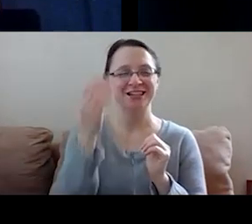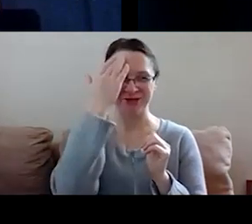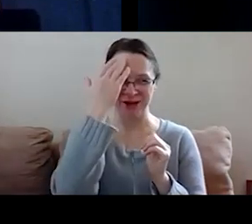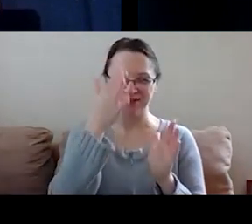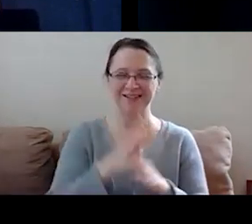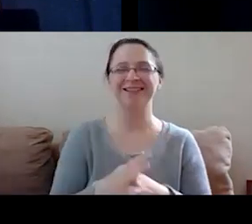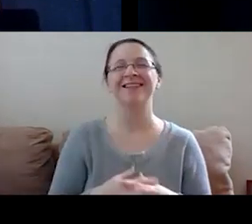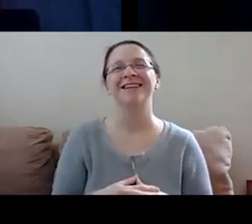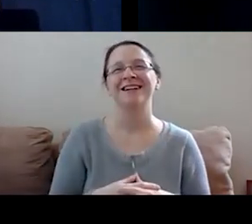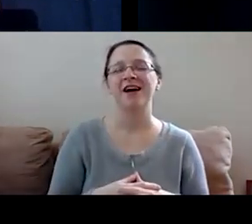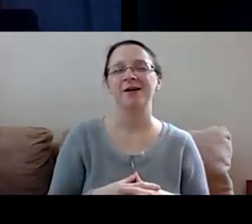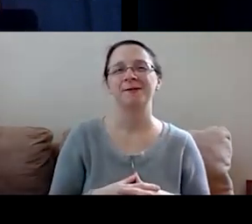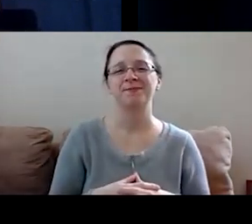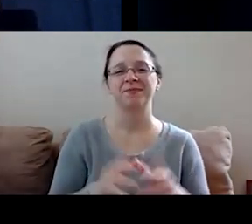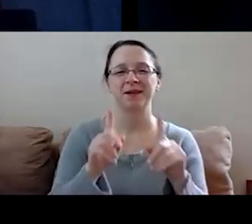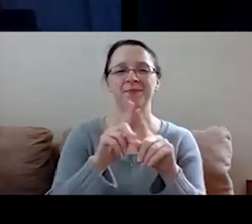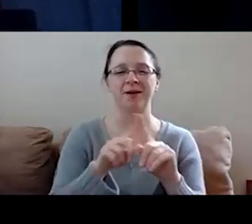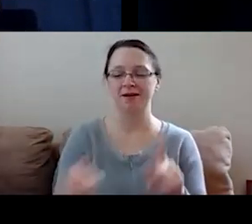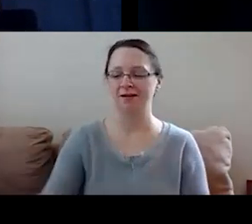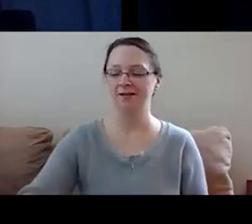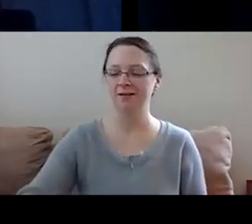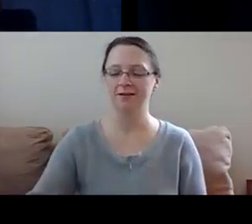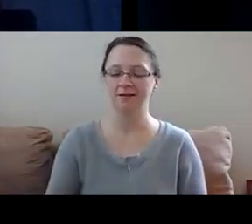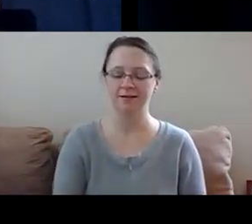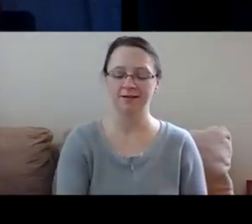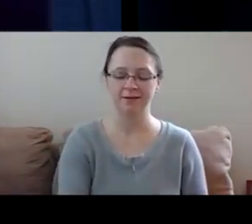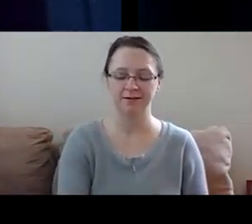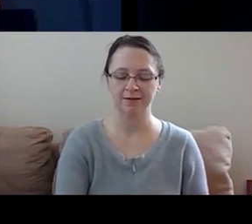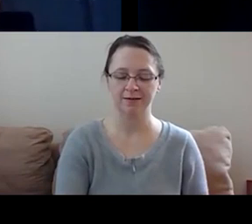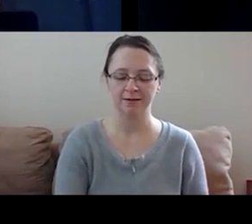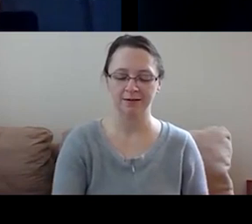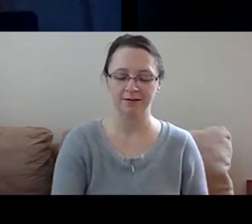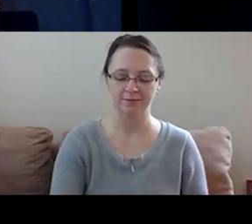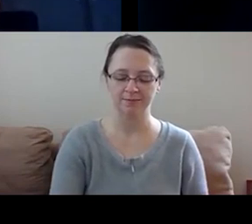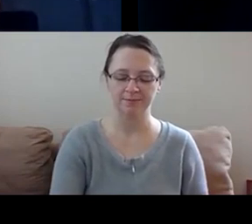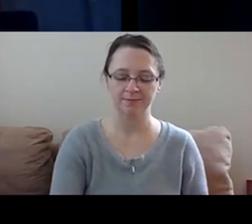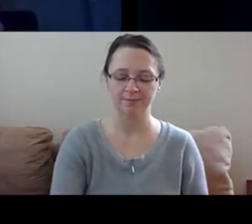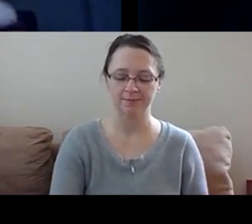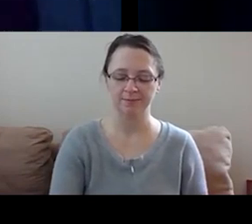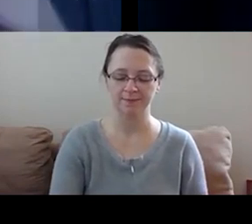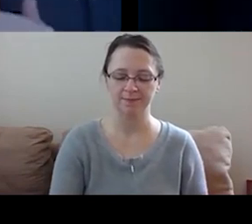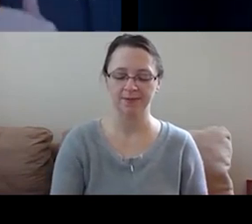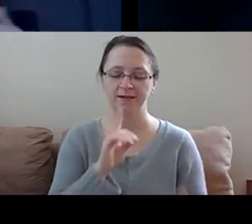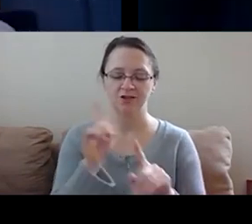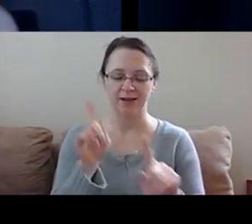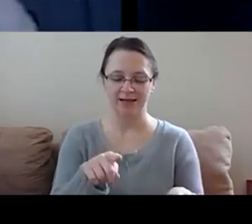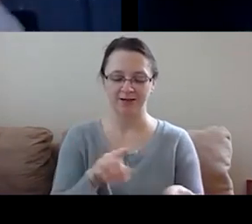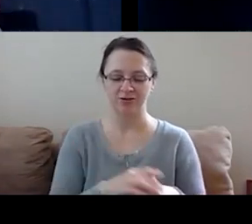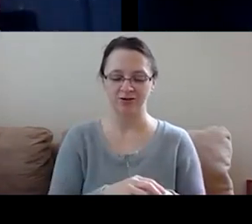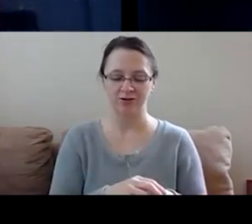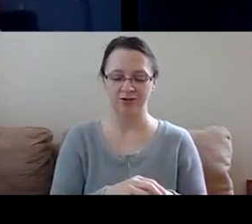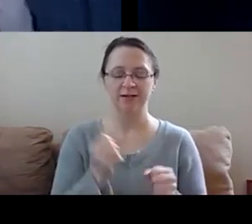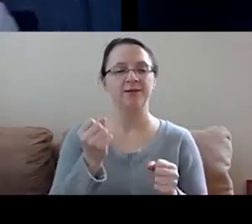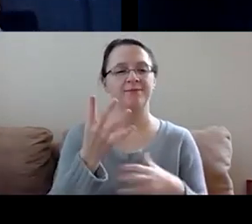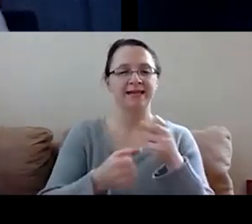But just to answer you at a higher level, when it is used, it's used as